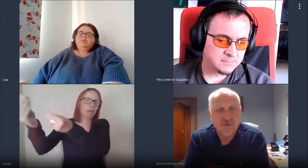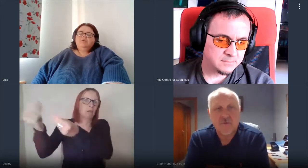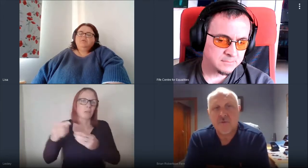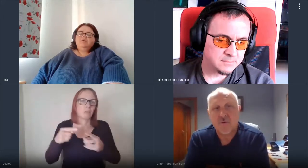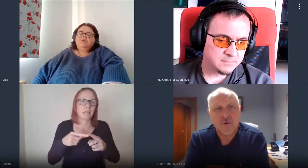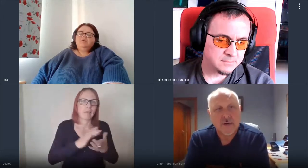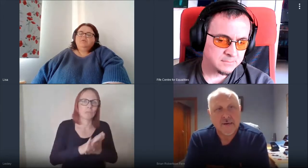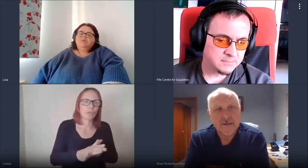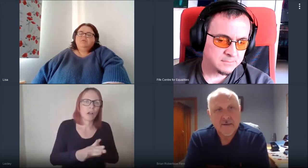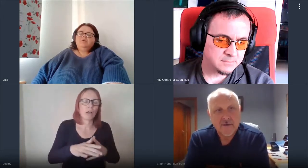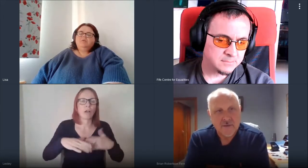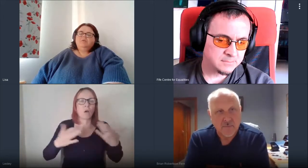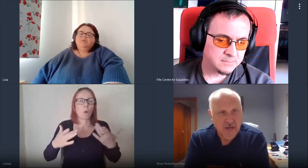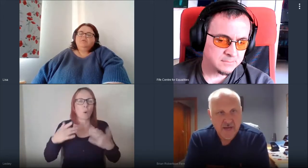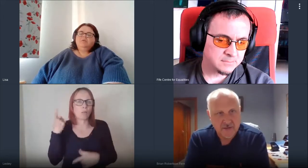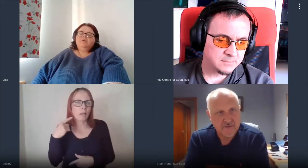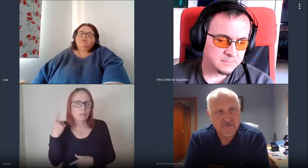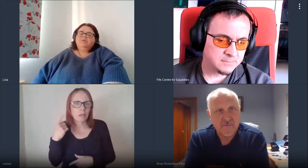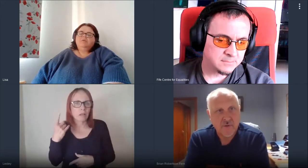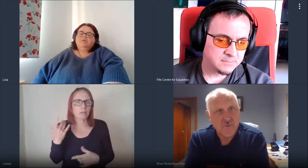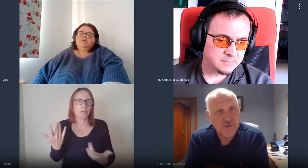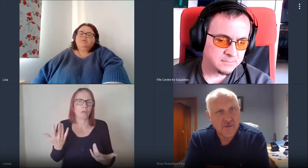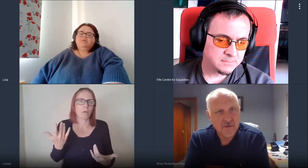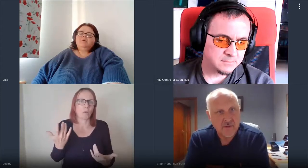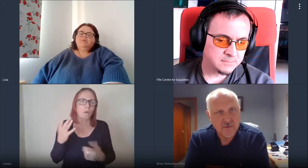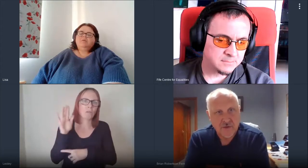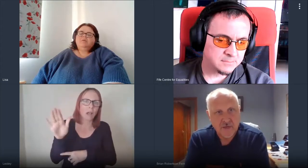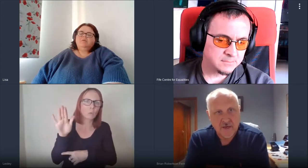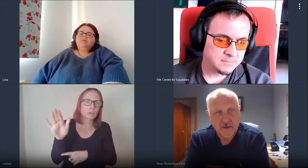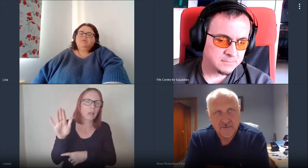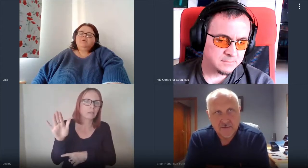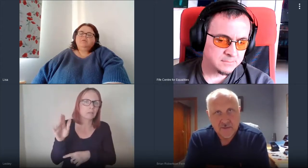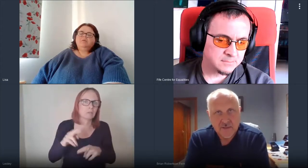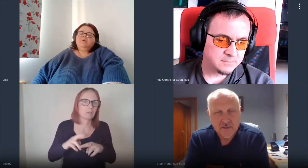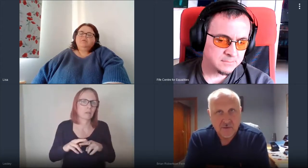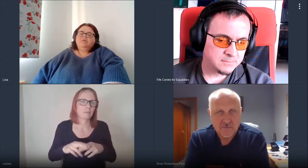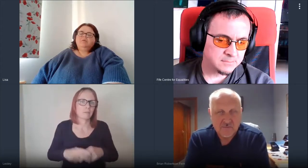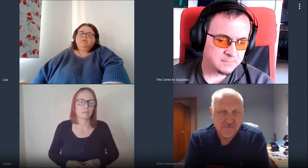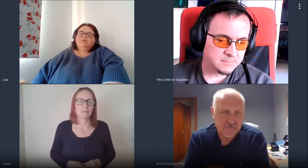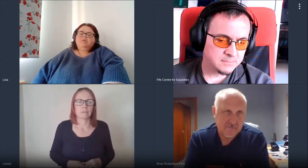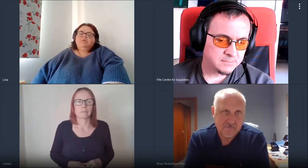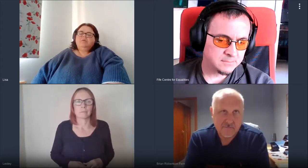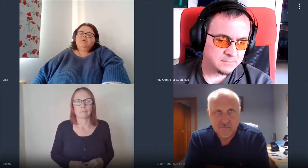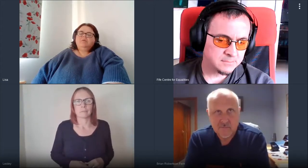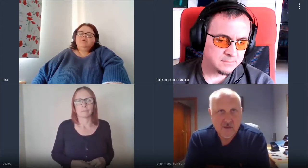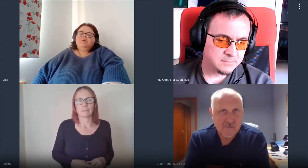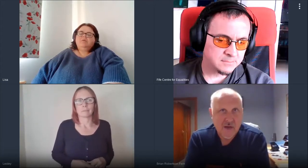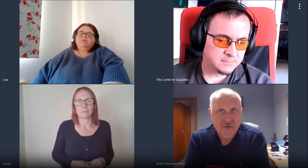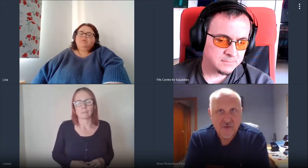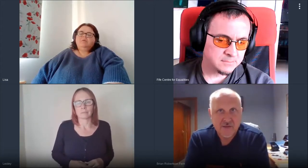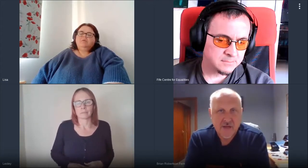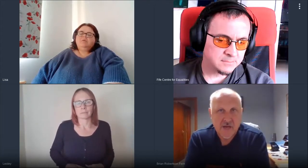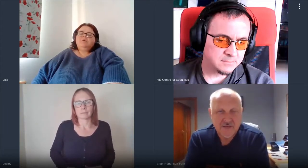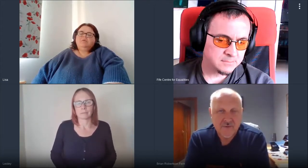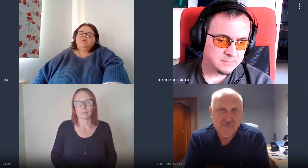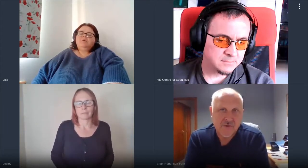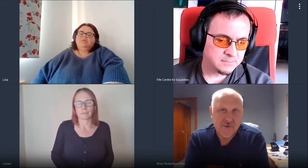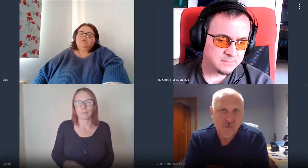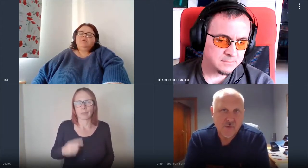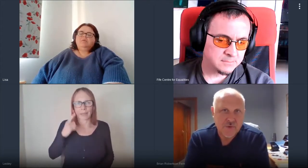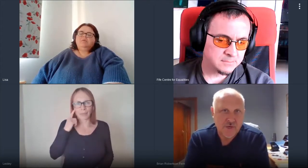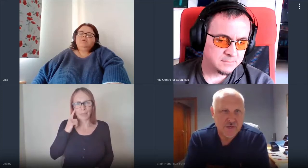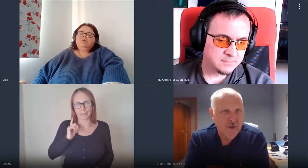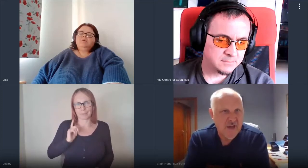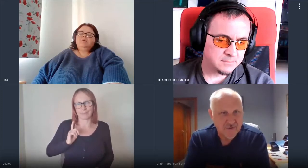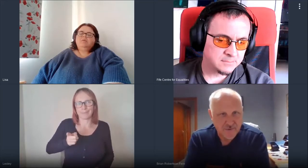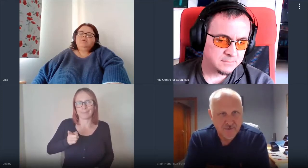south or suppliers from out with your own area i think that that's something that